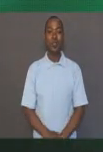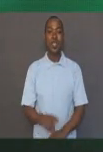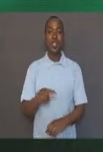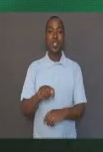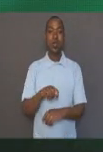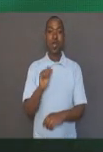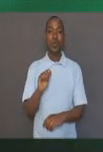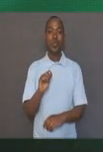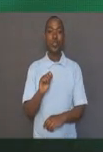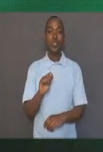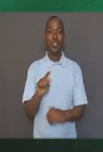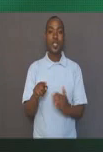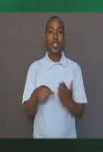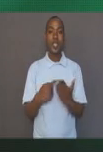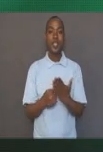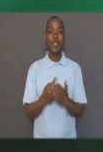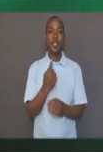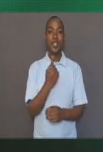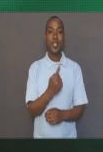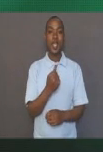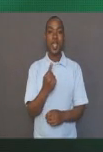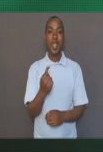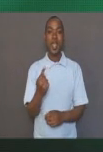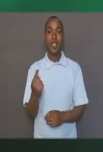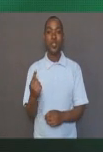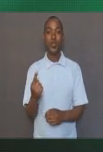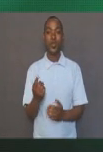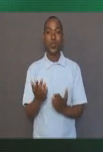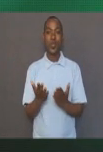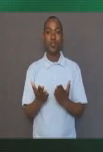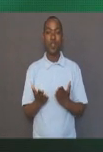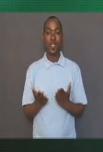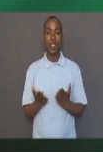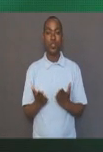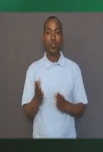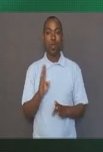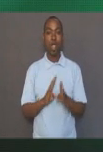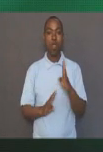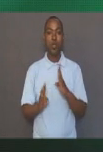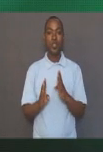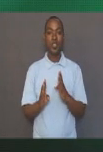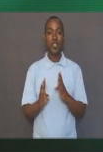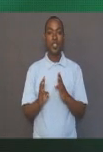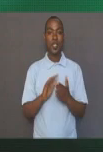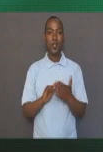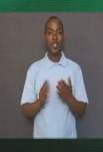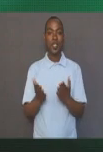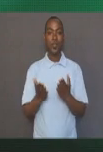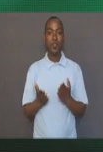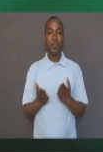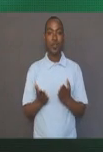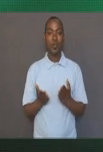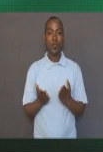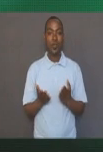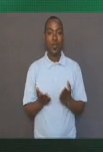Institutions that are specifically designated for the study of biology are